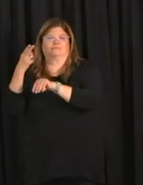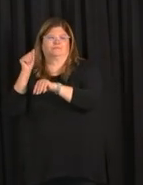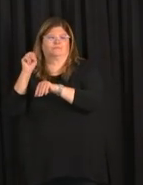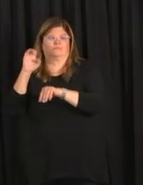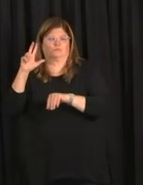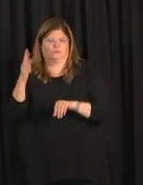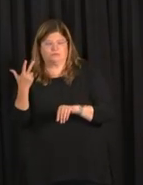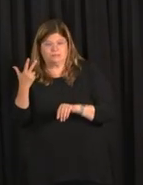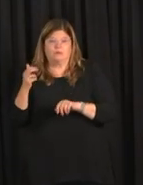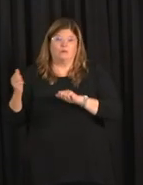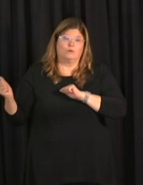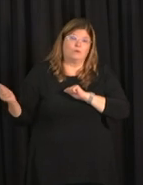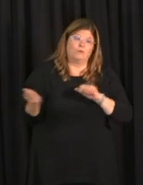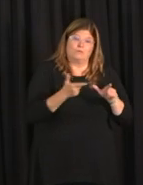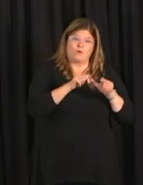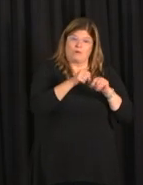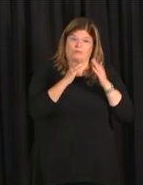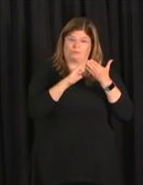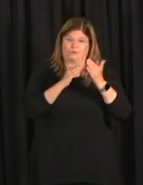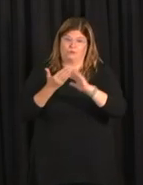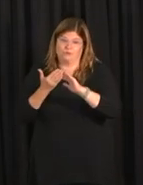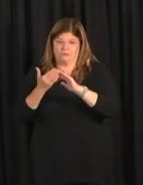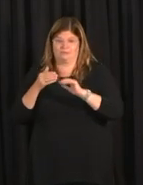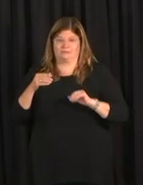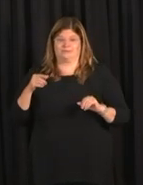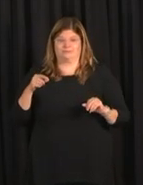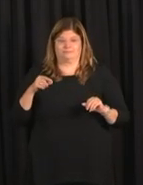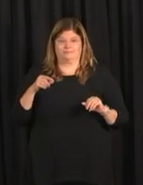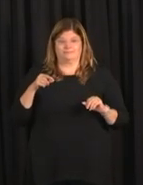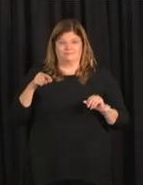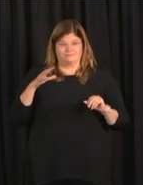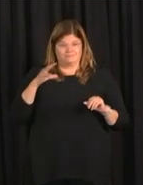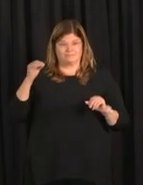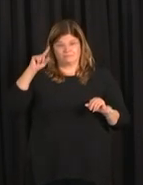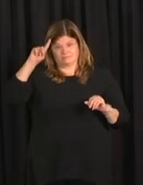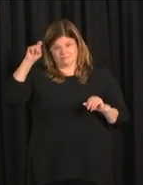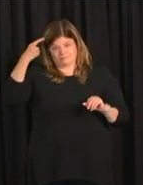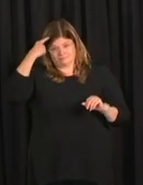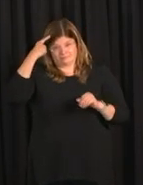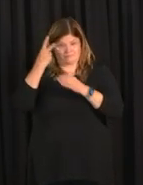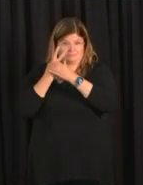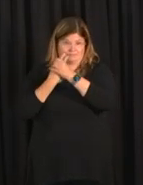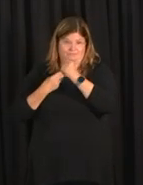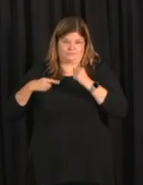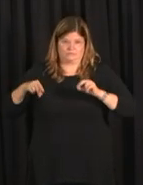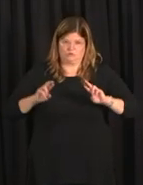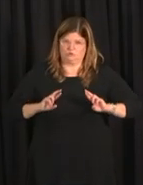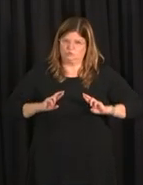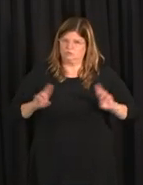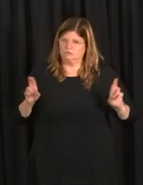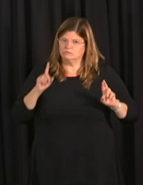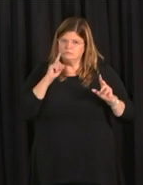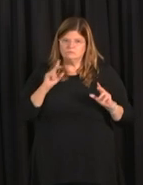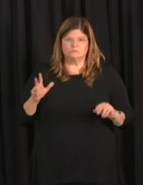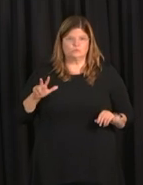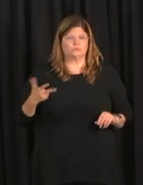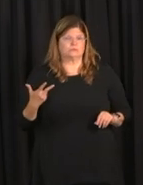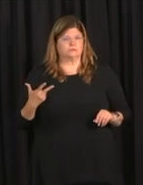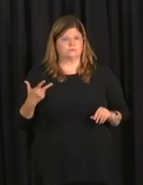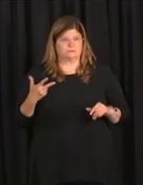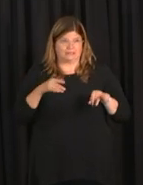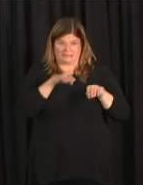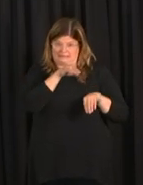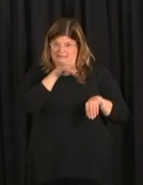these community mitigation strategies, as we talk about turning our dial up or down, we would monitor to see if